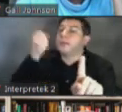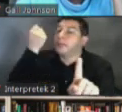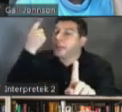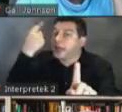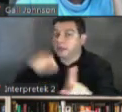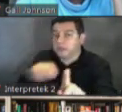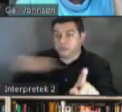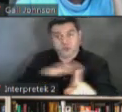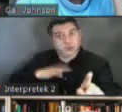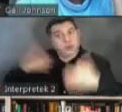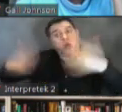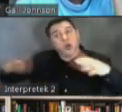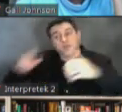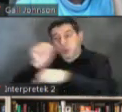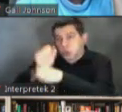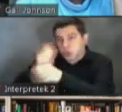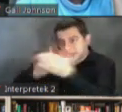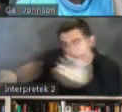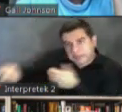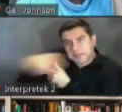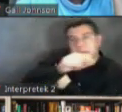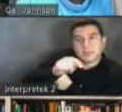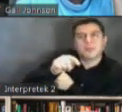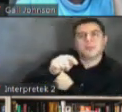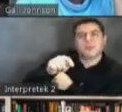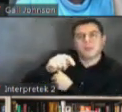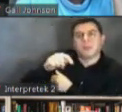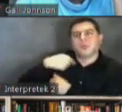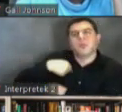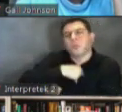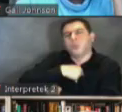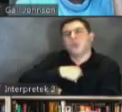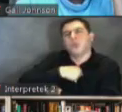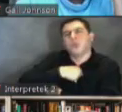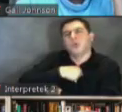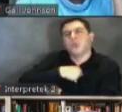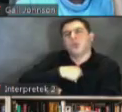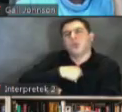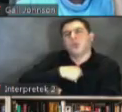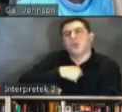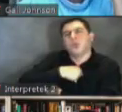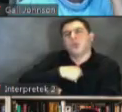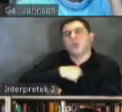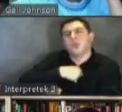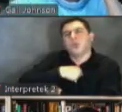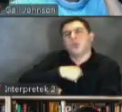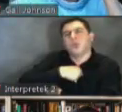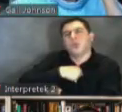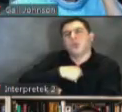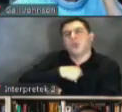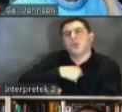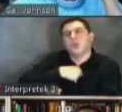will be bringing you items back, some this evening, and March 4th,